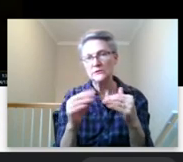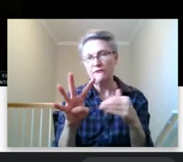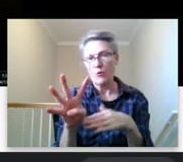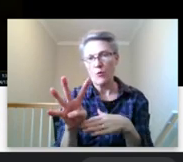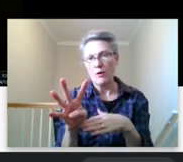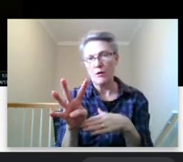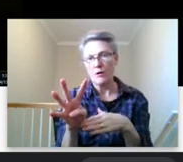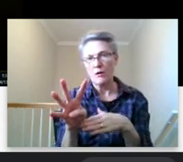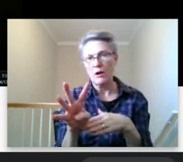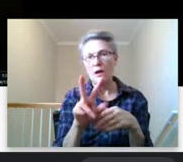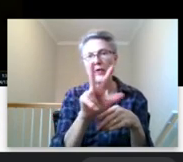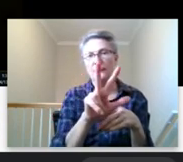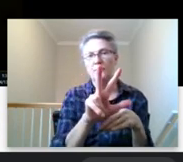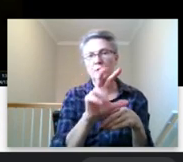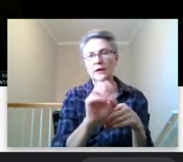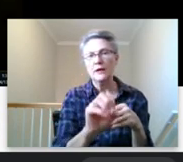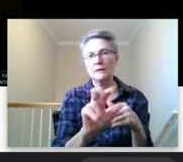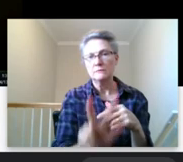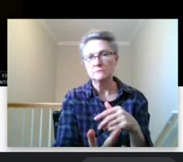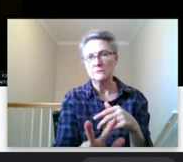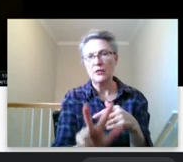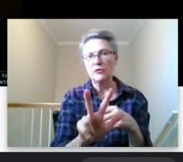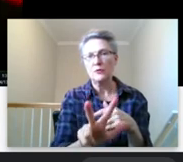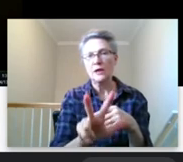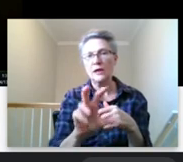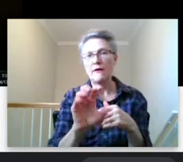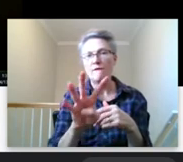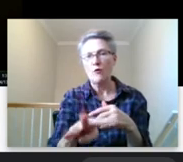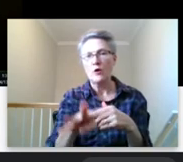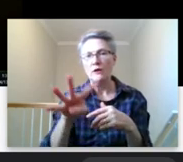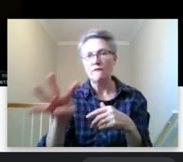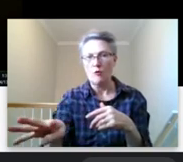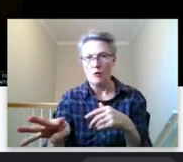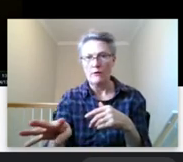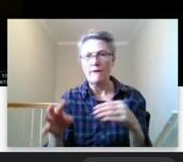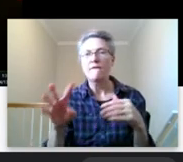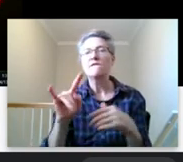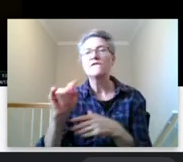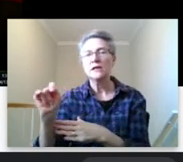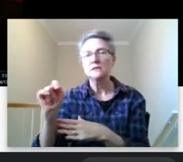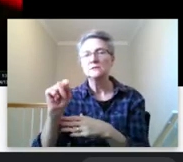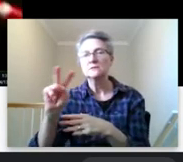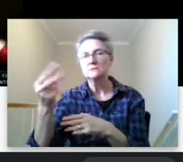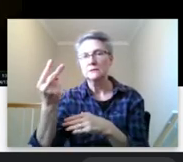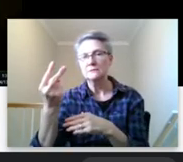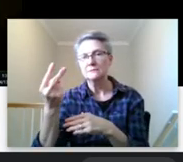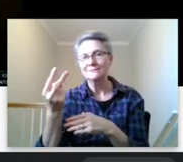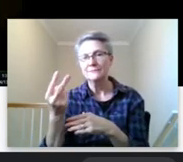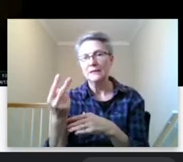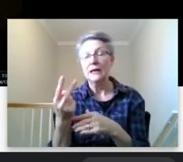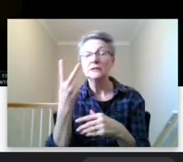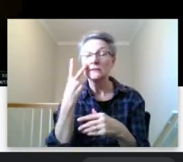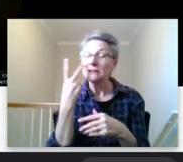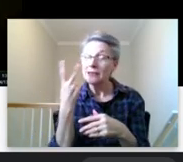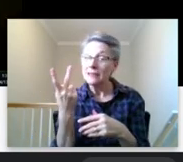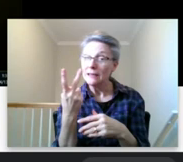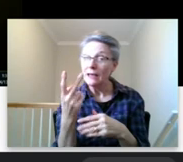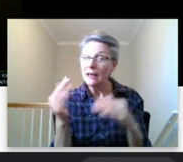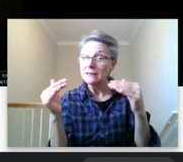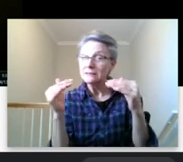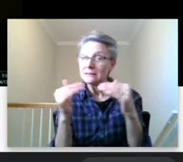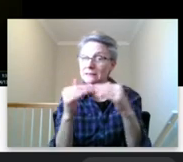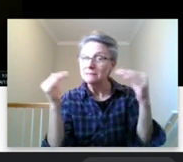minus 6 is 4. And I bring down my 3, that's 344 feet squared. And as you'll see, that's the exact